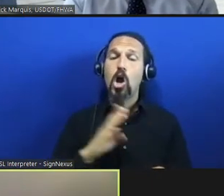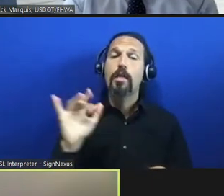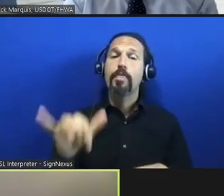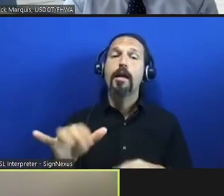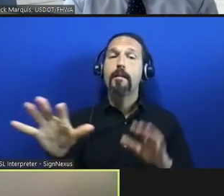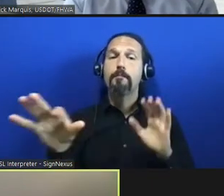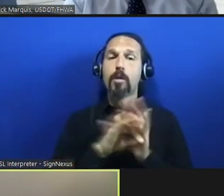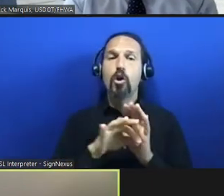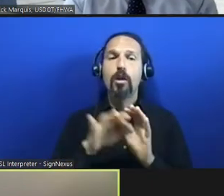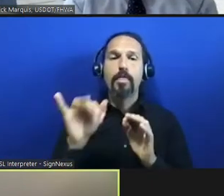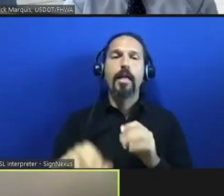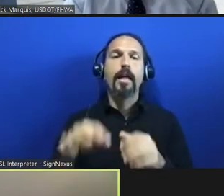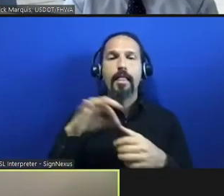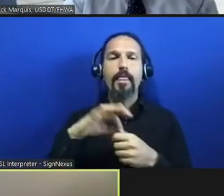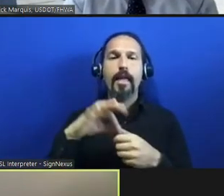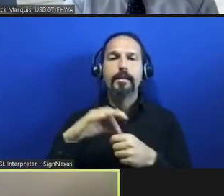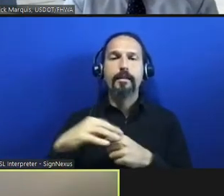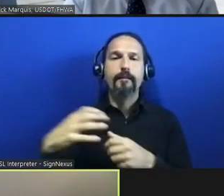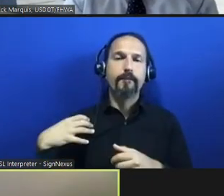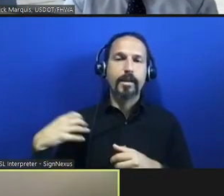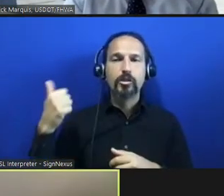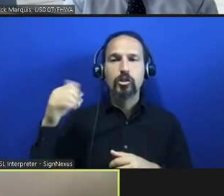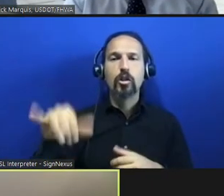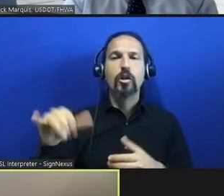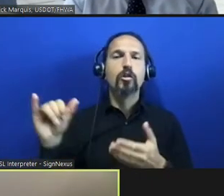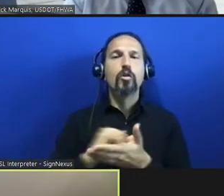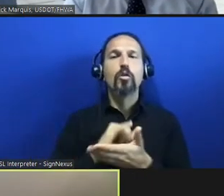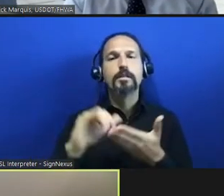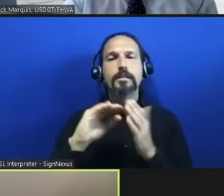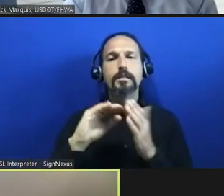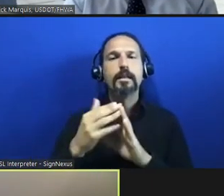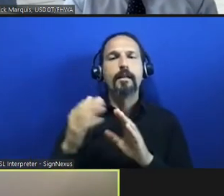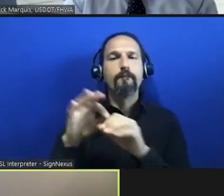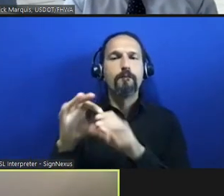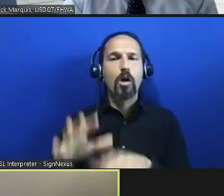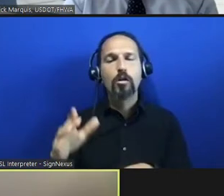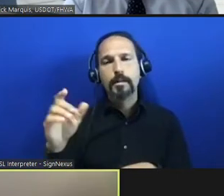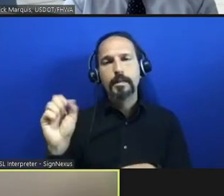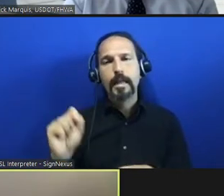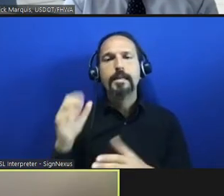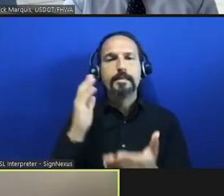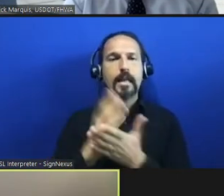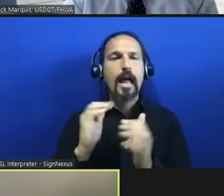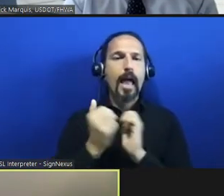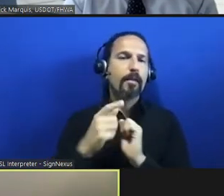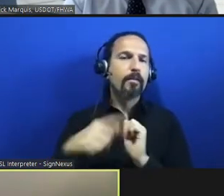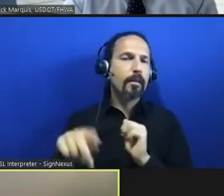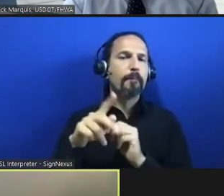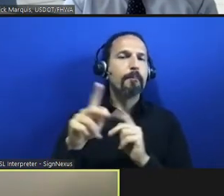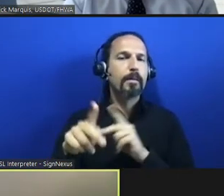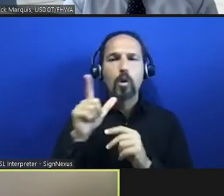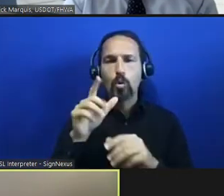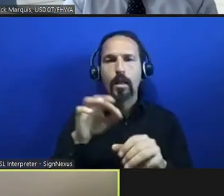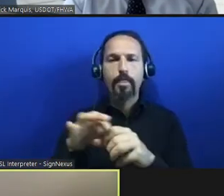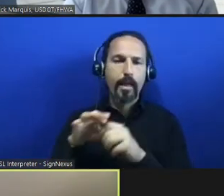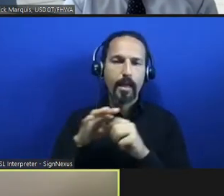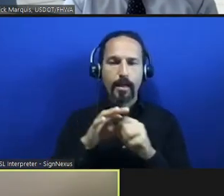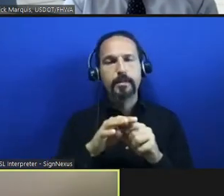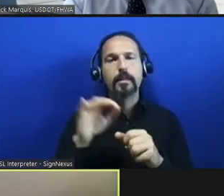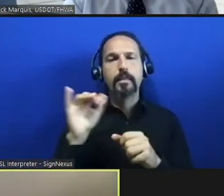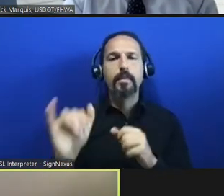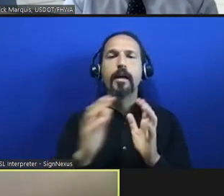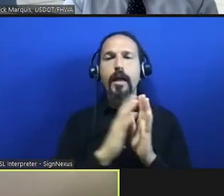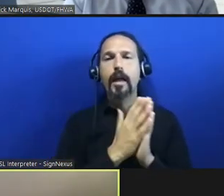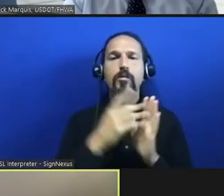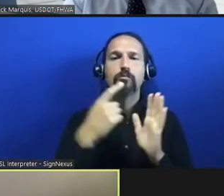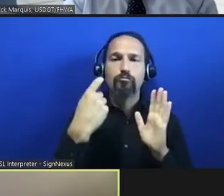by elected officials New York City voters have the opportunity to stop this by the people that you elect whether congestion